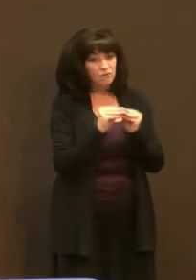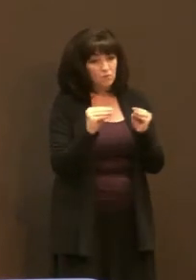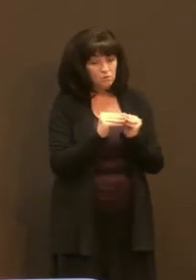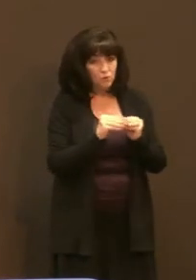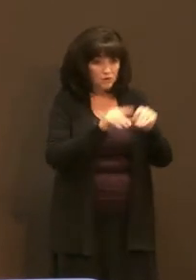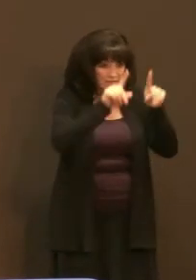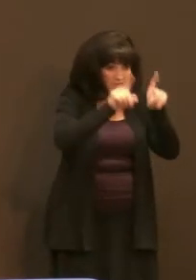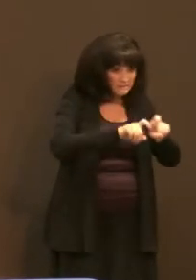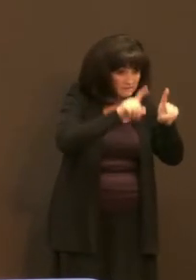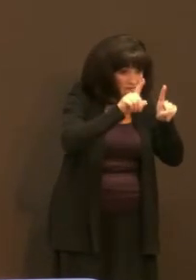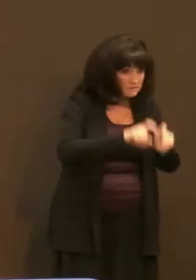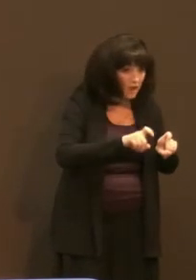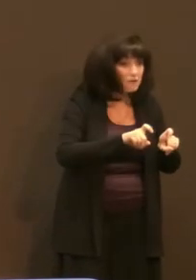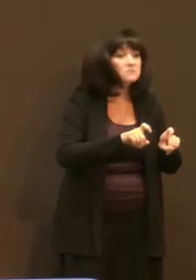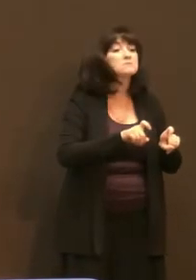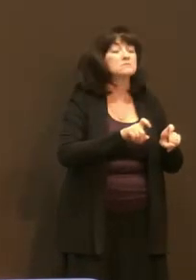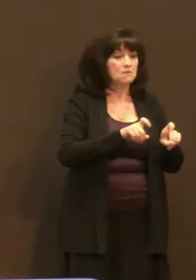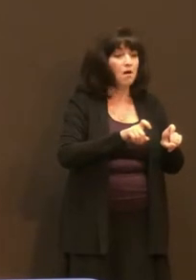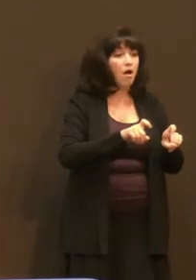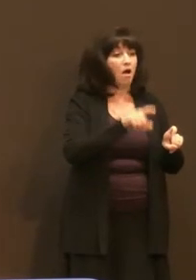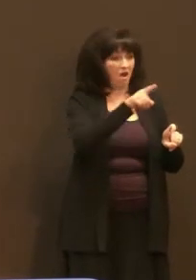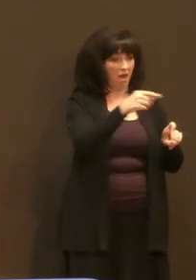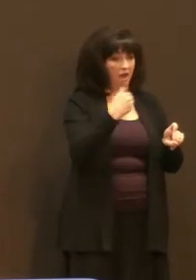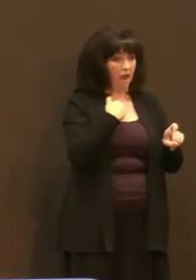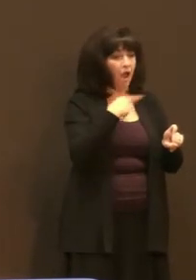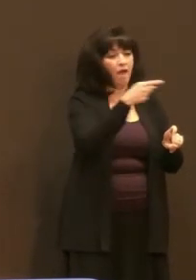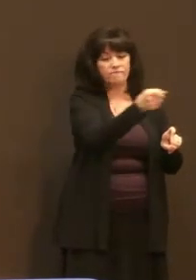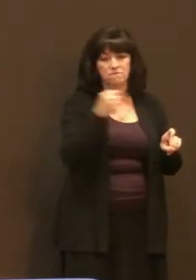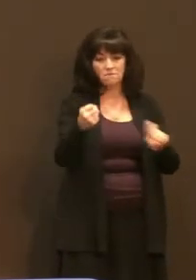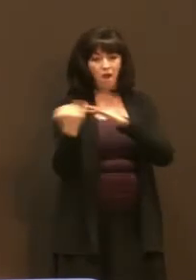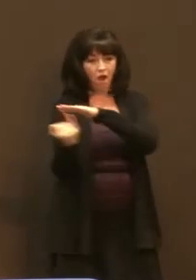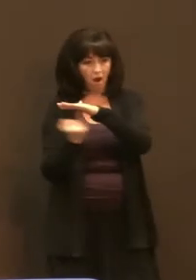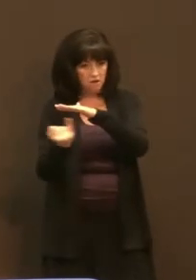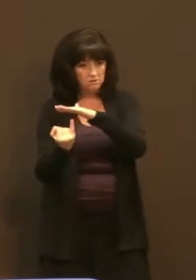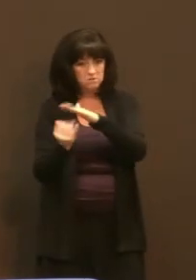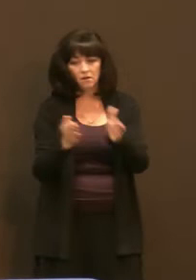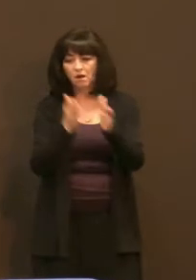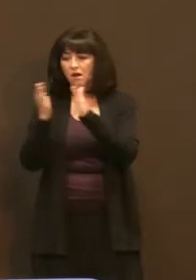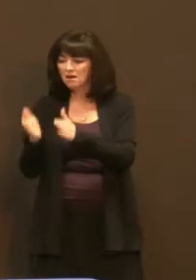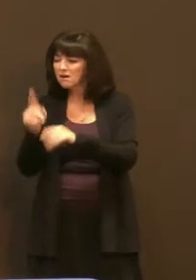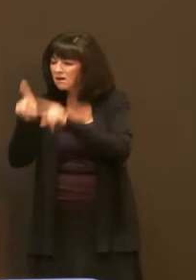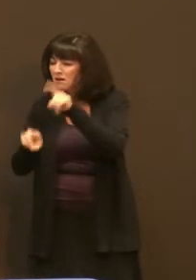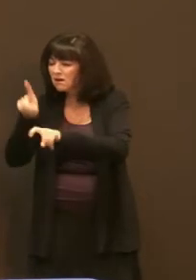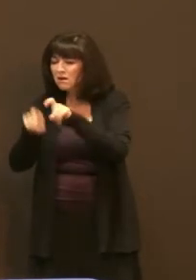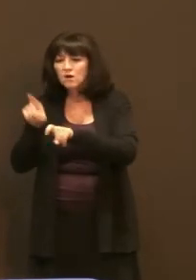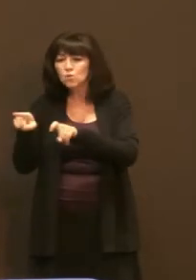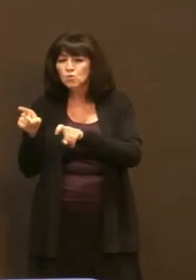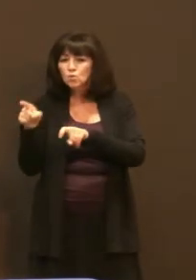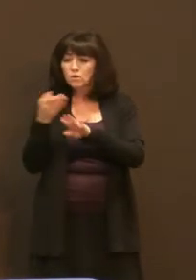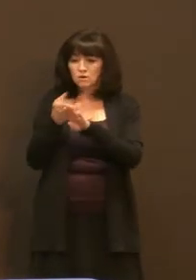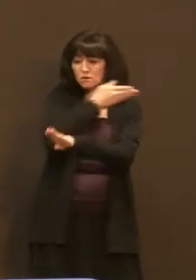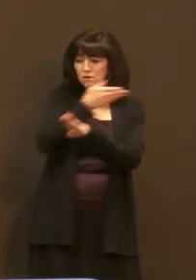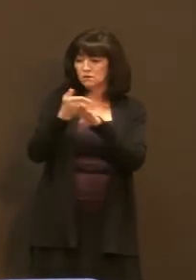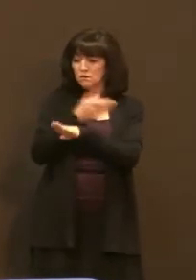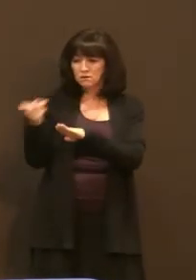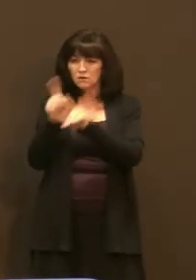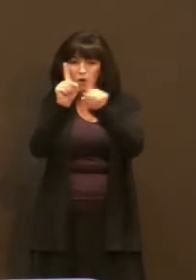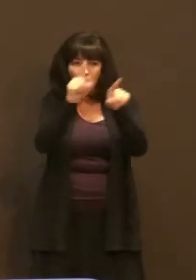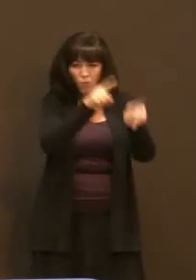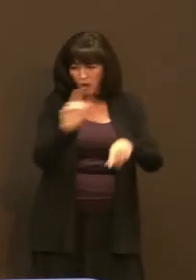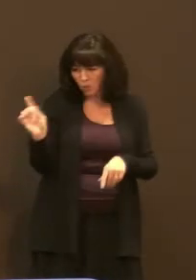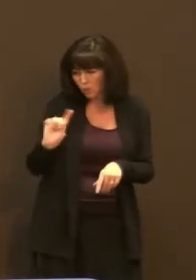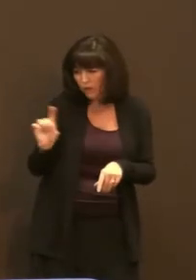and track. A little bit different than the diagnostic piece of that, and Dr. Rattay might want to comment on that. But it requires a lot